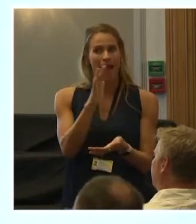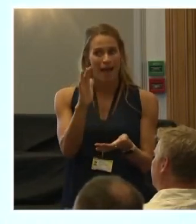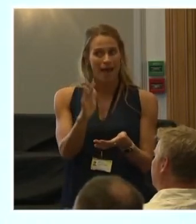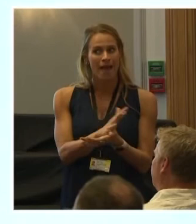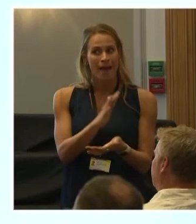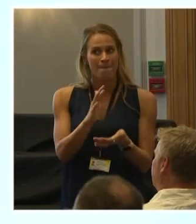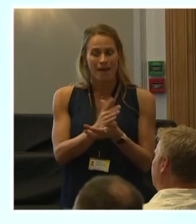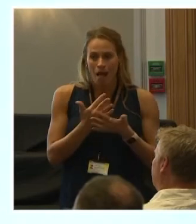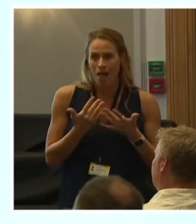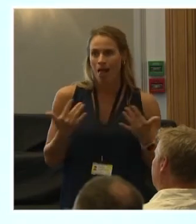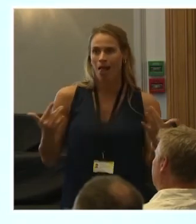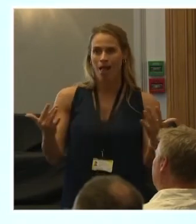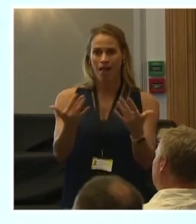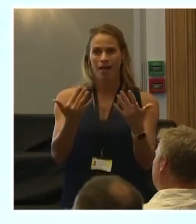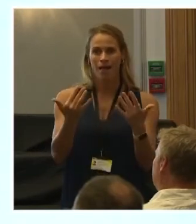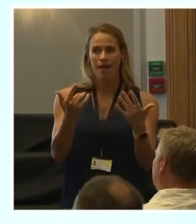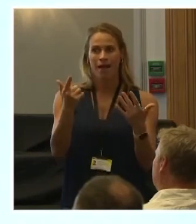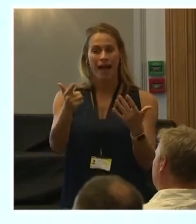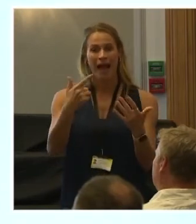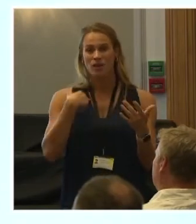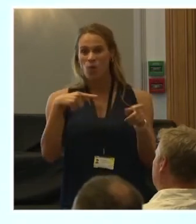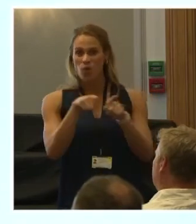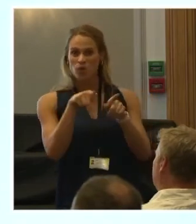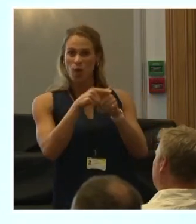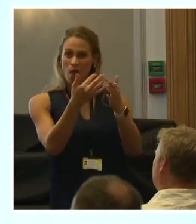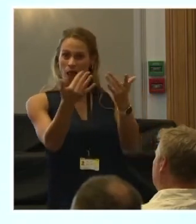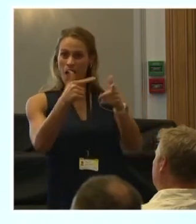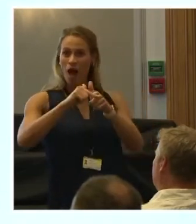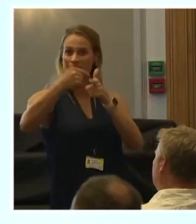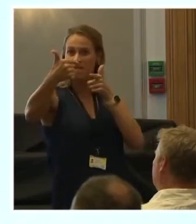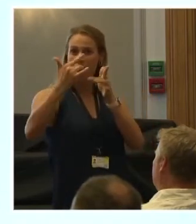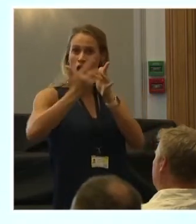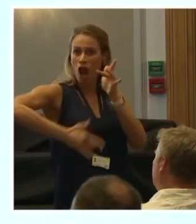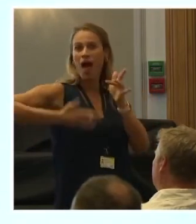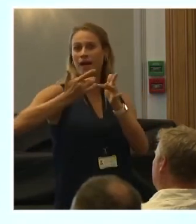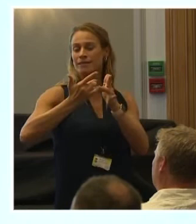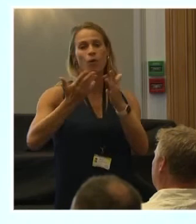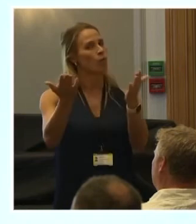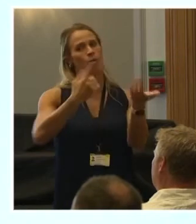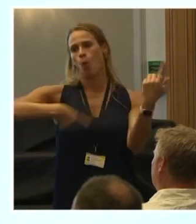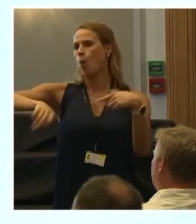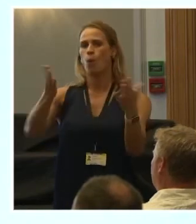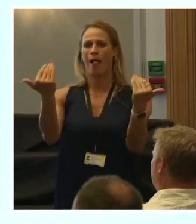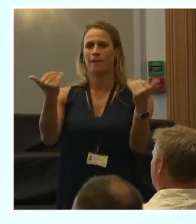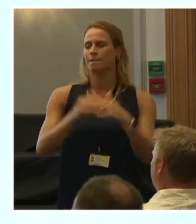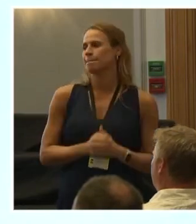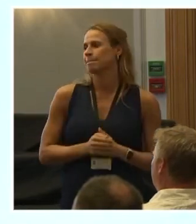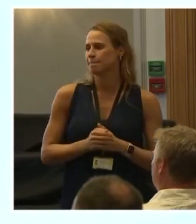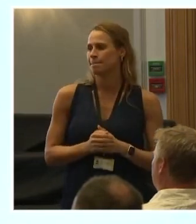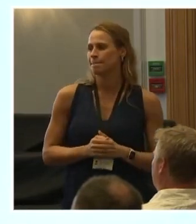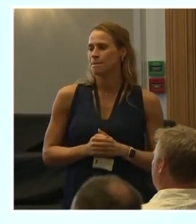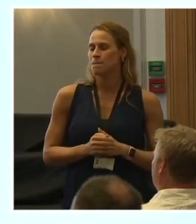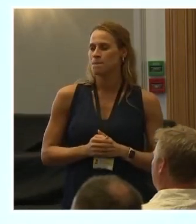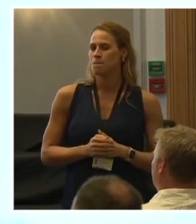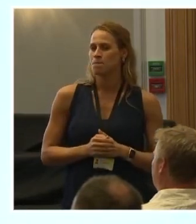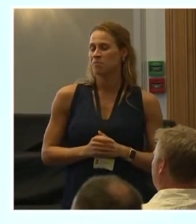number of people are going to be joining us and following us online. You're all extremely welcome. Now, even though this is the first